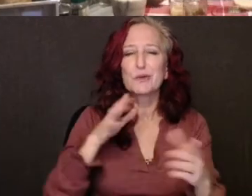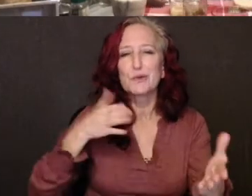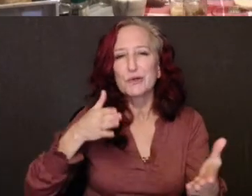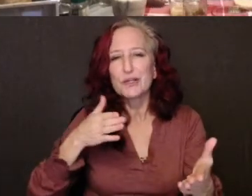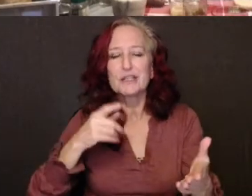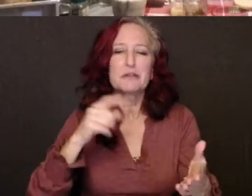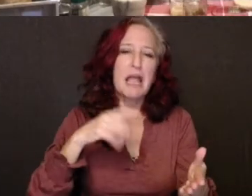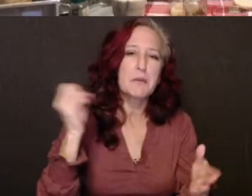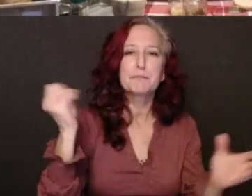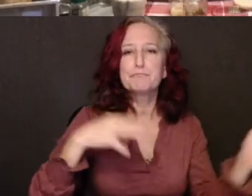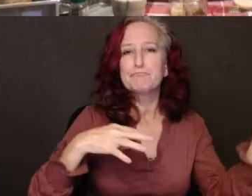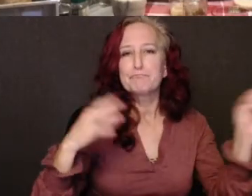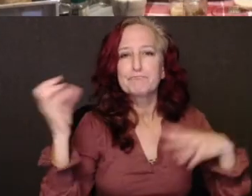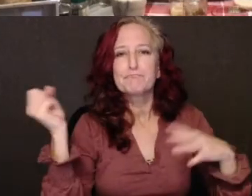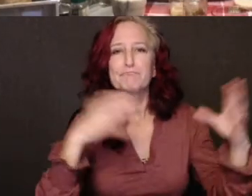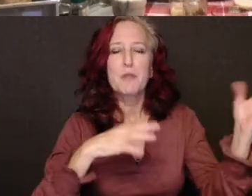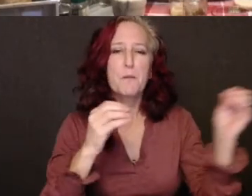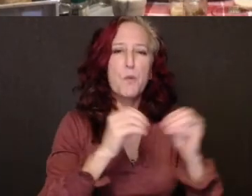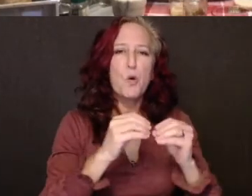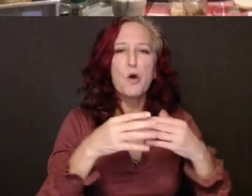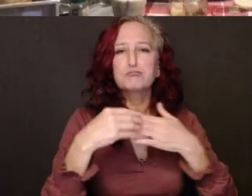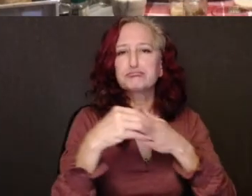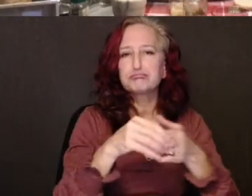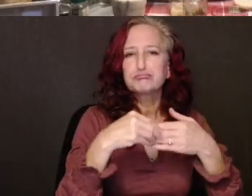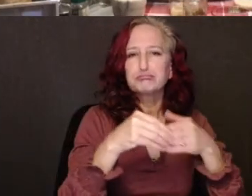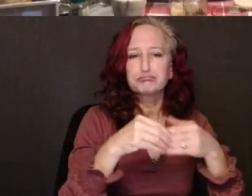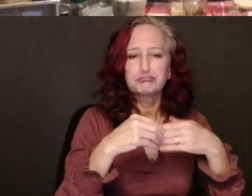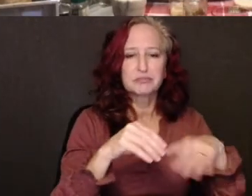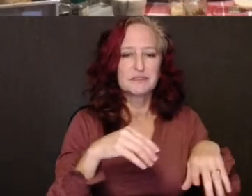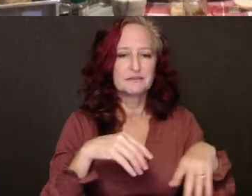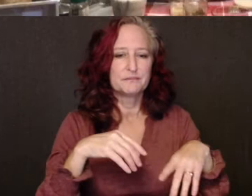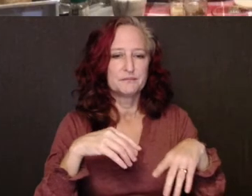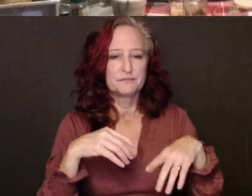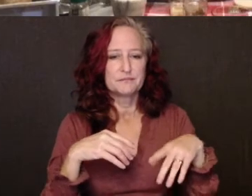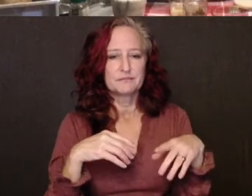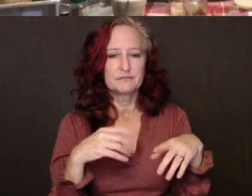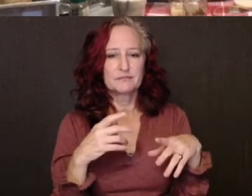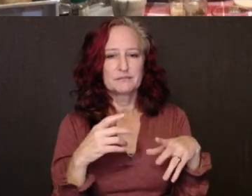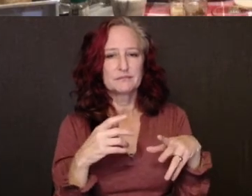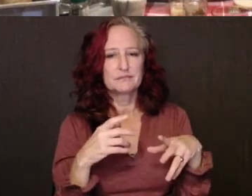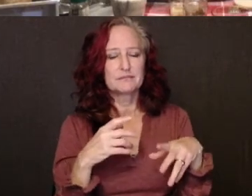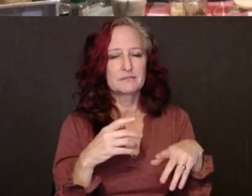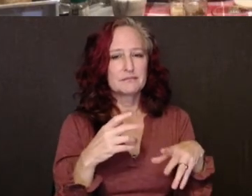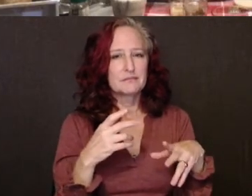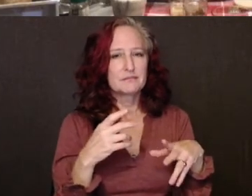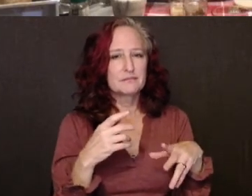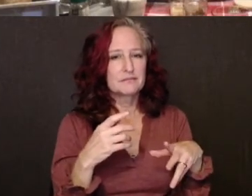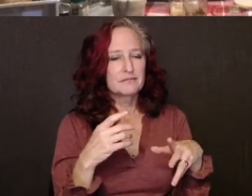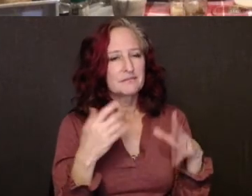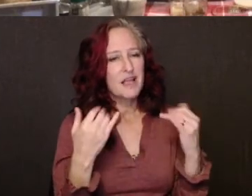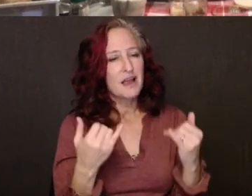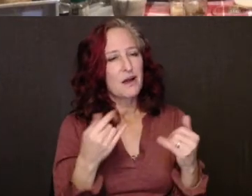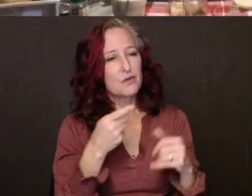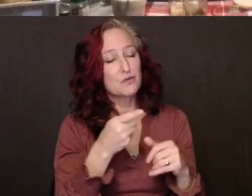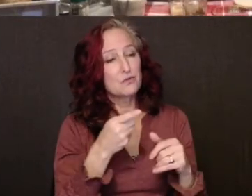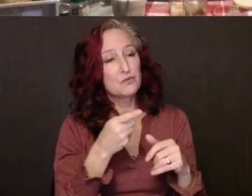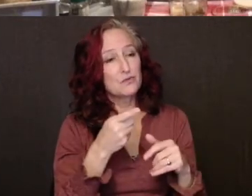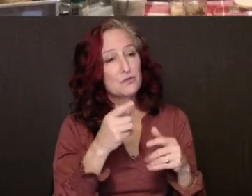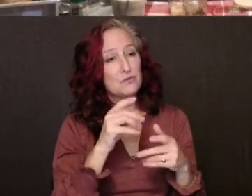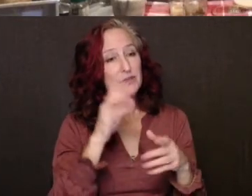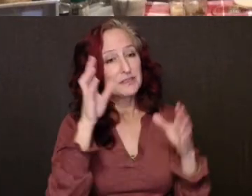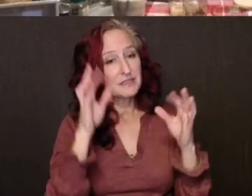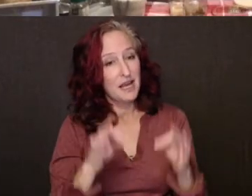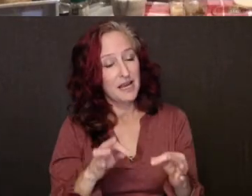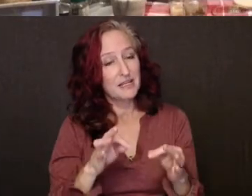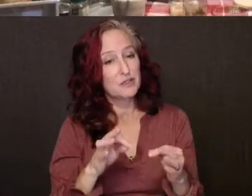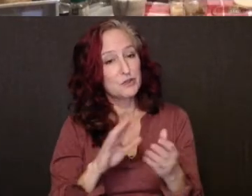So I know that just baking in general, you have to be so precise and you have to pay